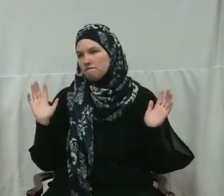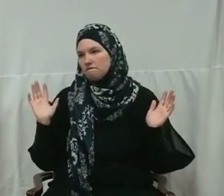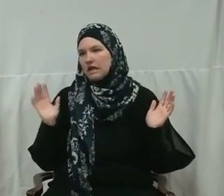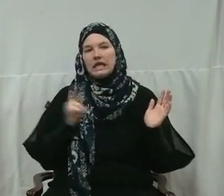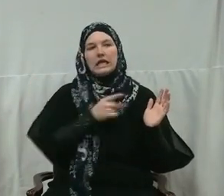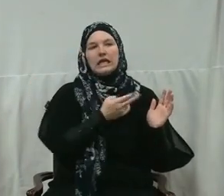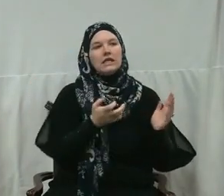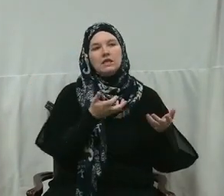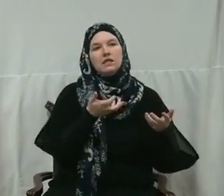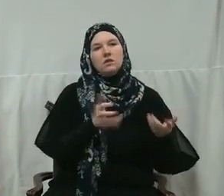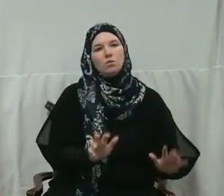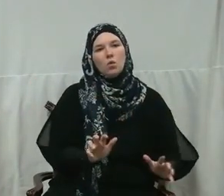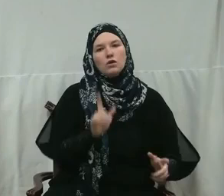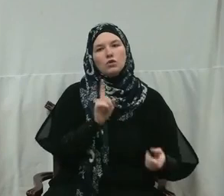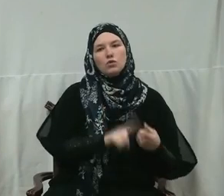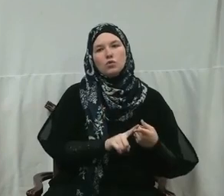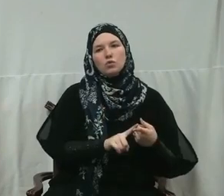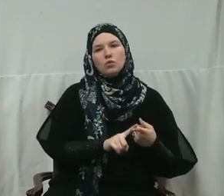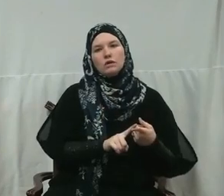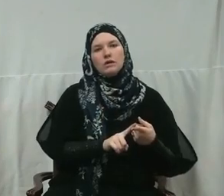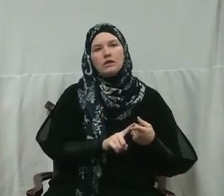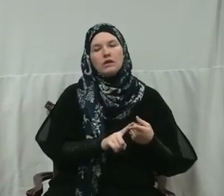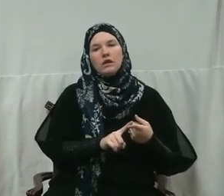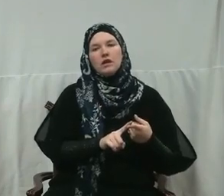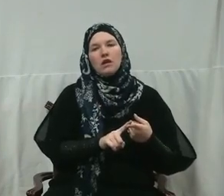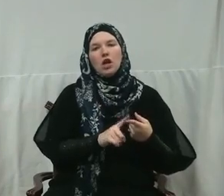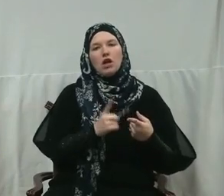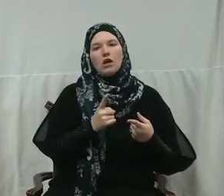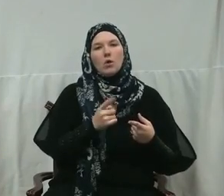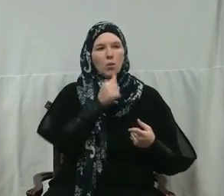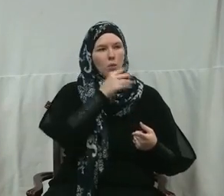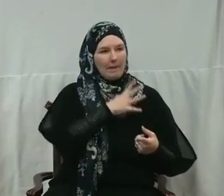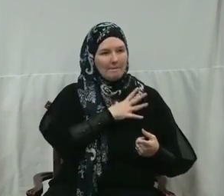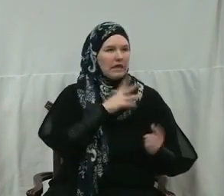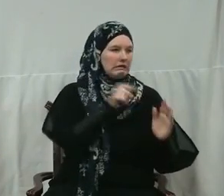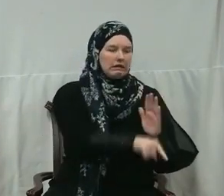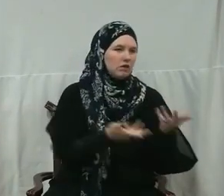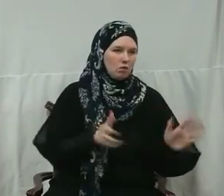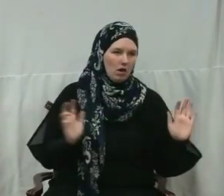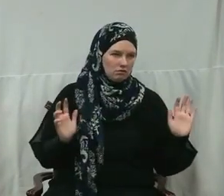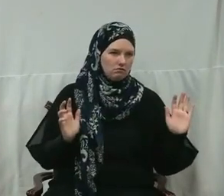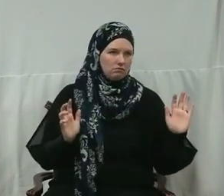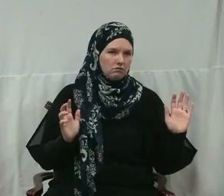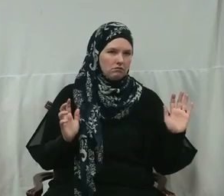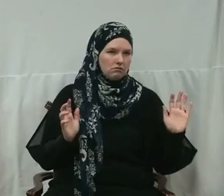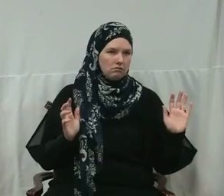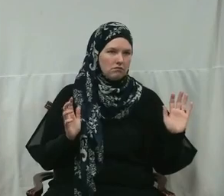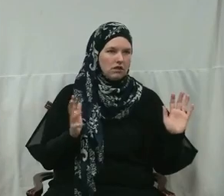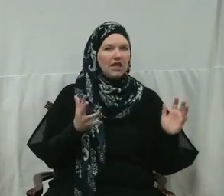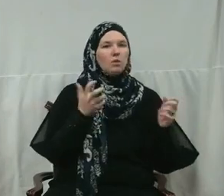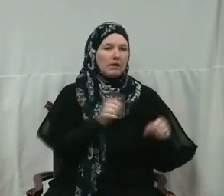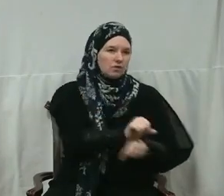didn't want to blemish his hand with the blood of women. Definitely for his own purpose, he wants to enslave